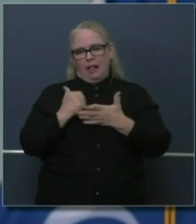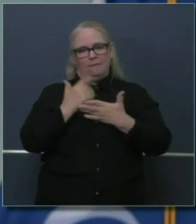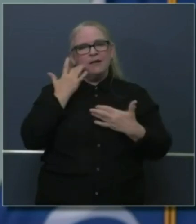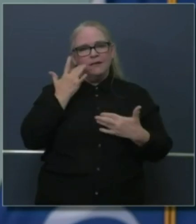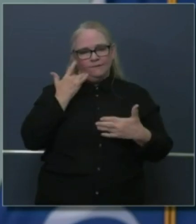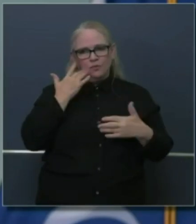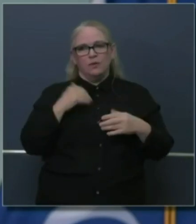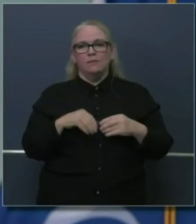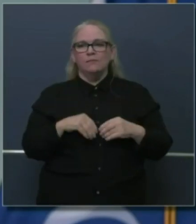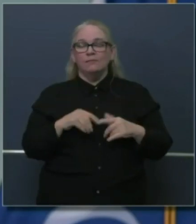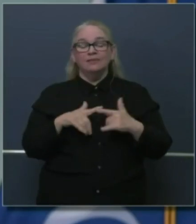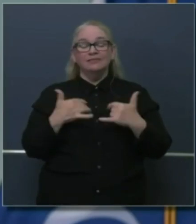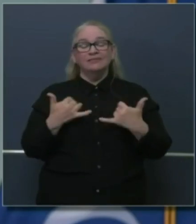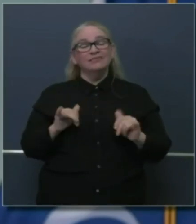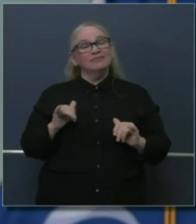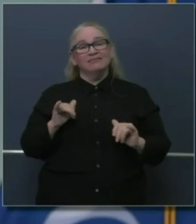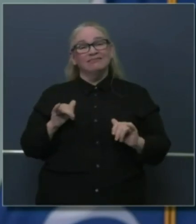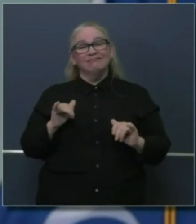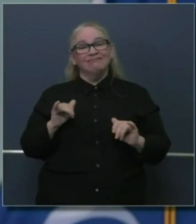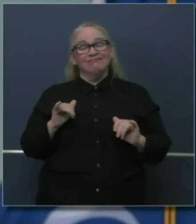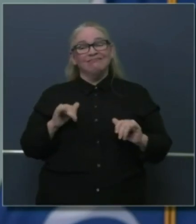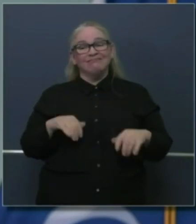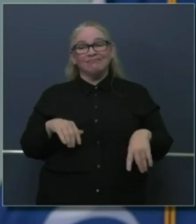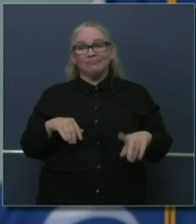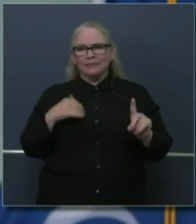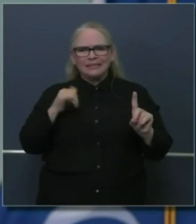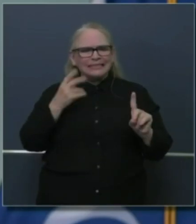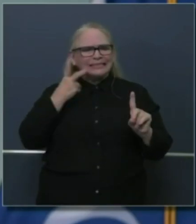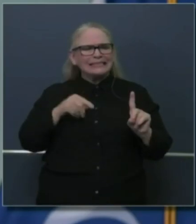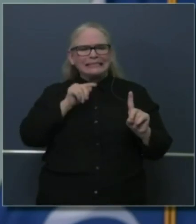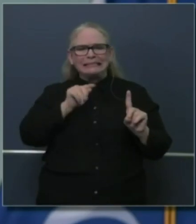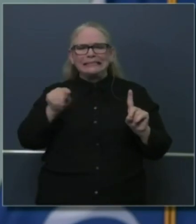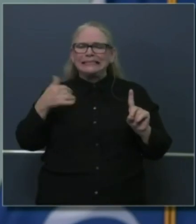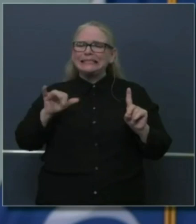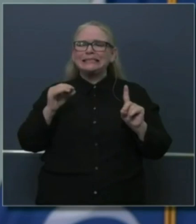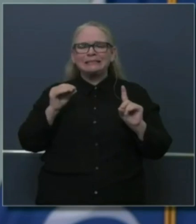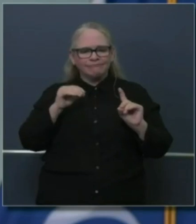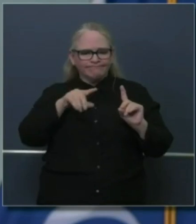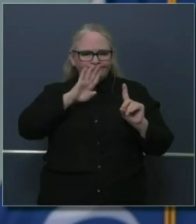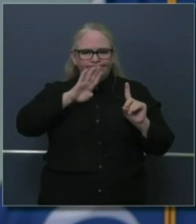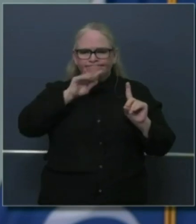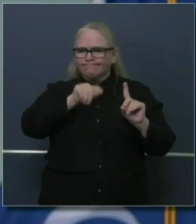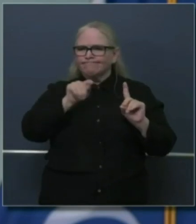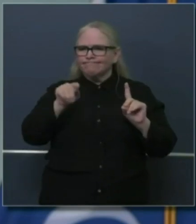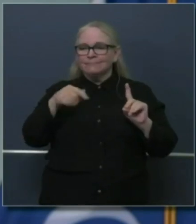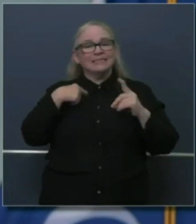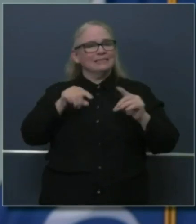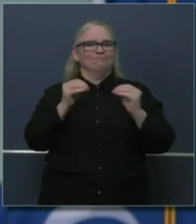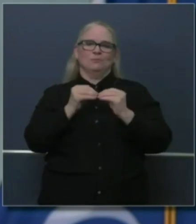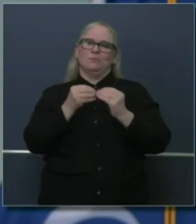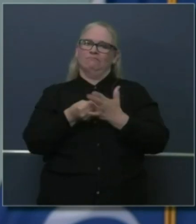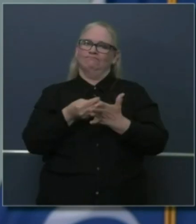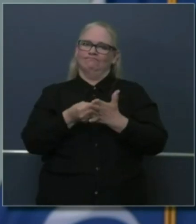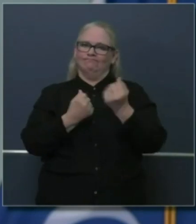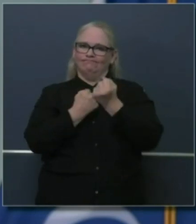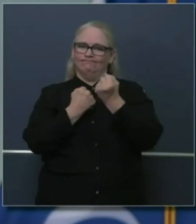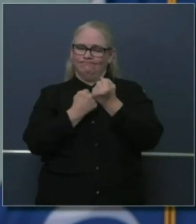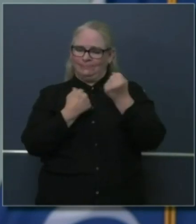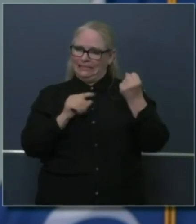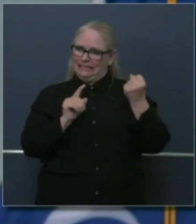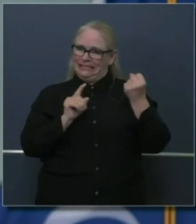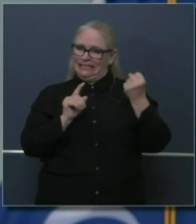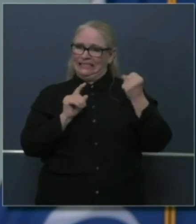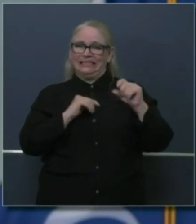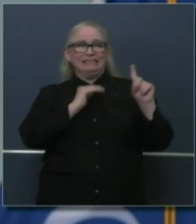sadly, the enormity of this moment requires even more support. And again, not just for states, but for cities